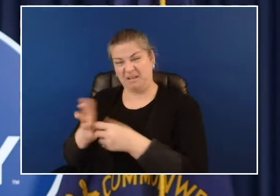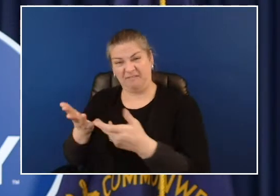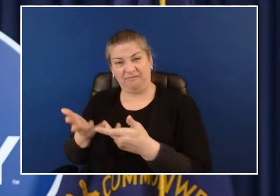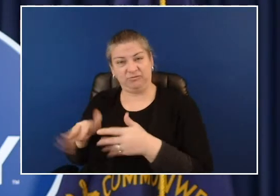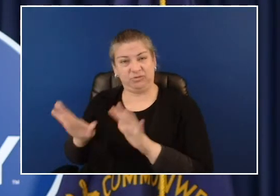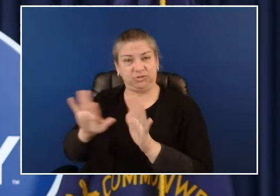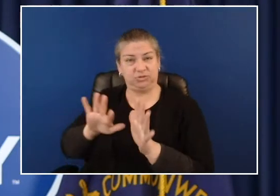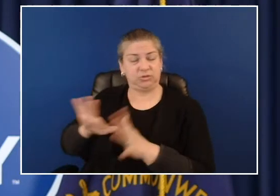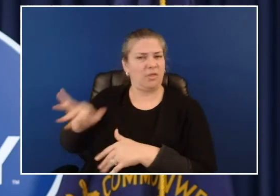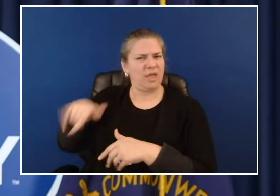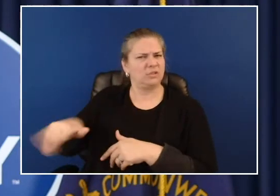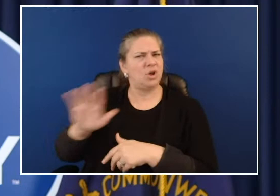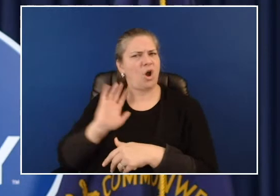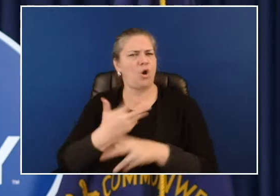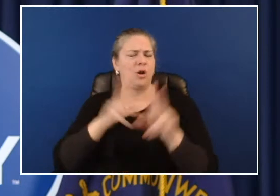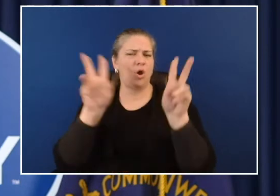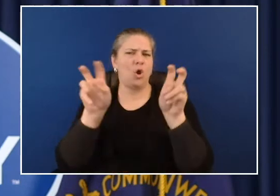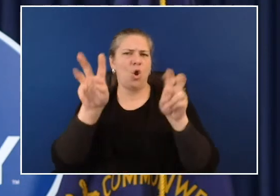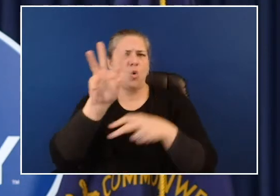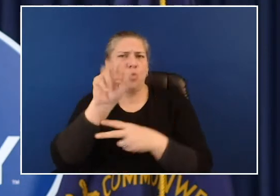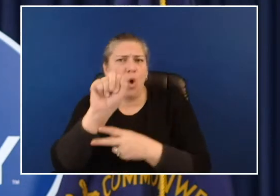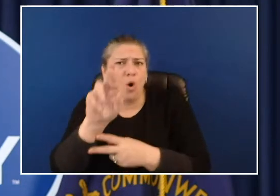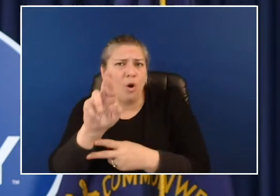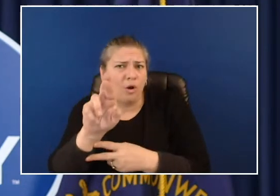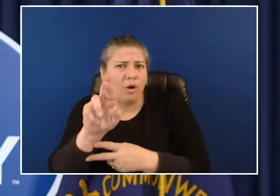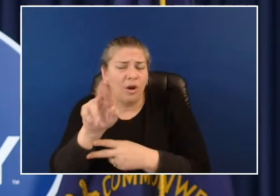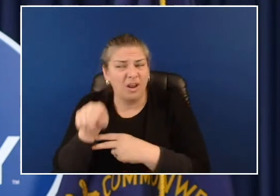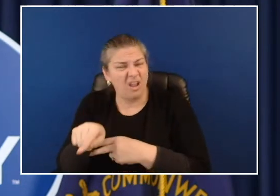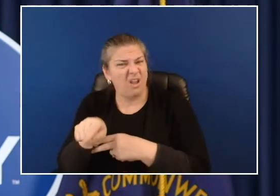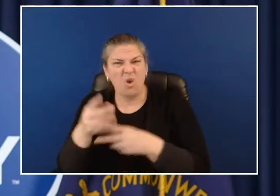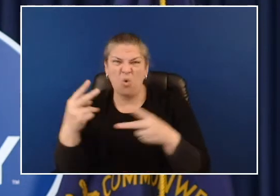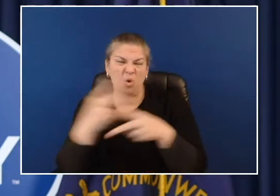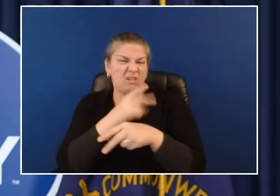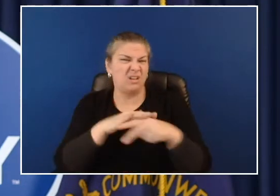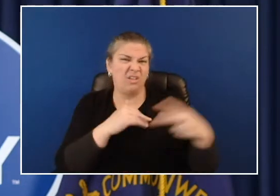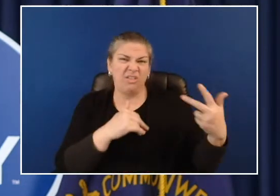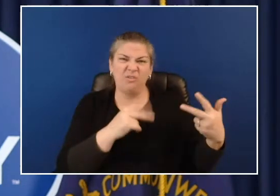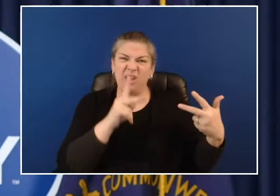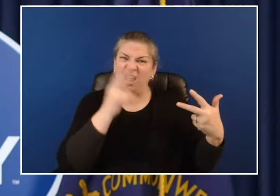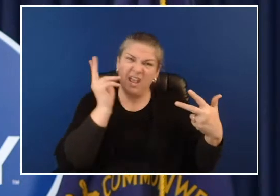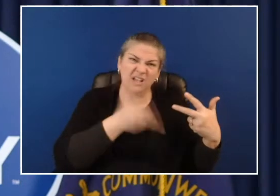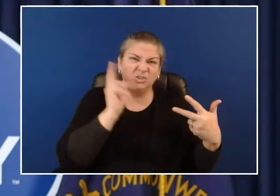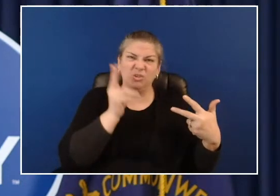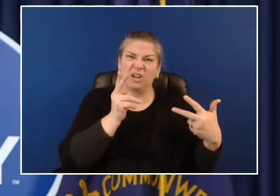killed more people than any 3 wars in Kentucky's history put together, including the world wars.